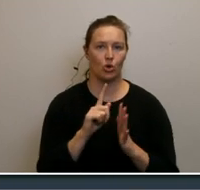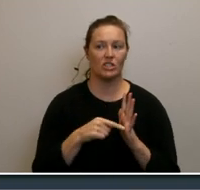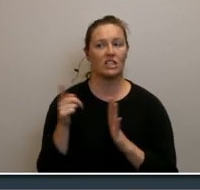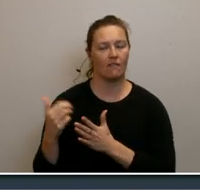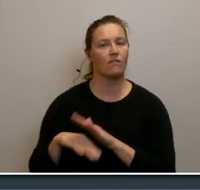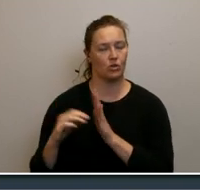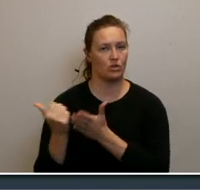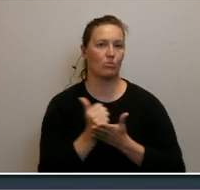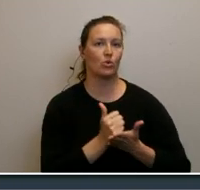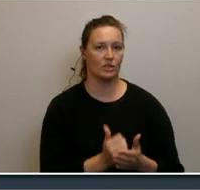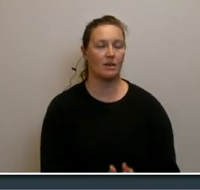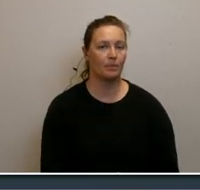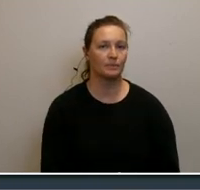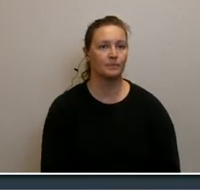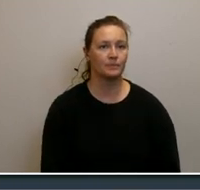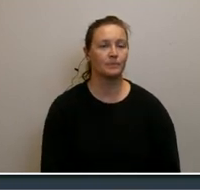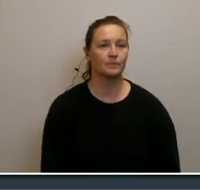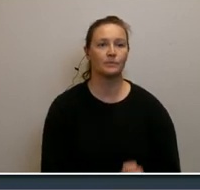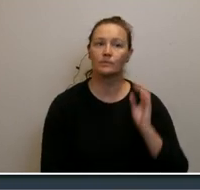with us all the way on this particular project.